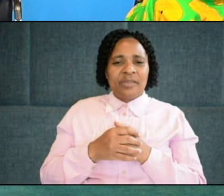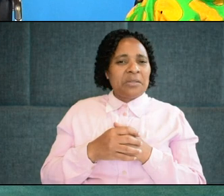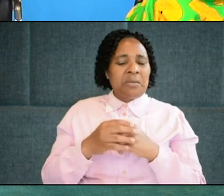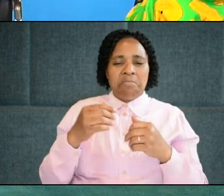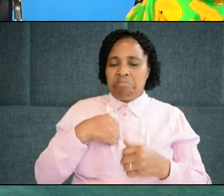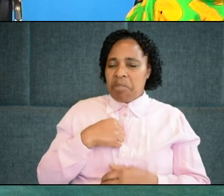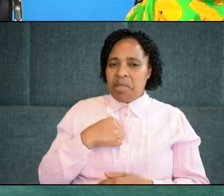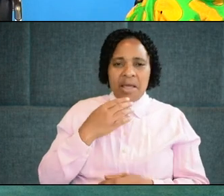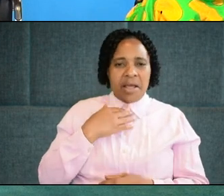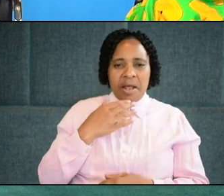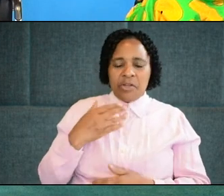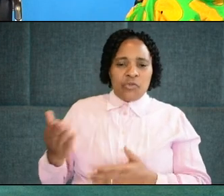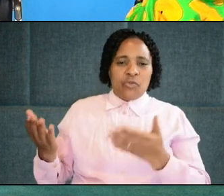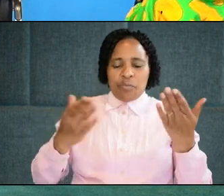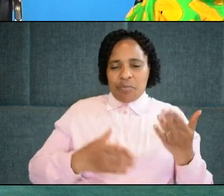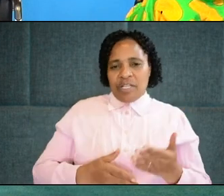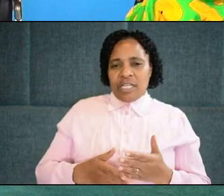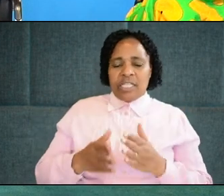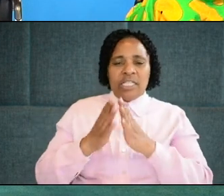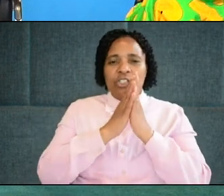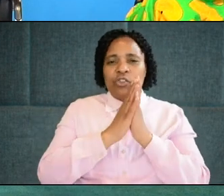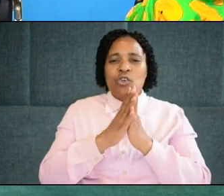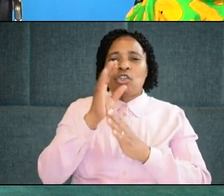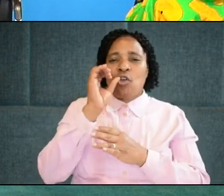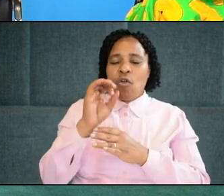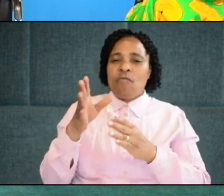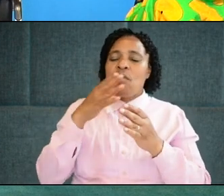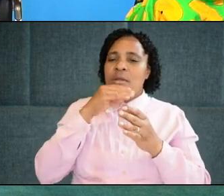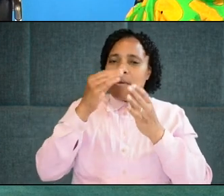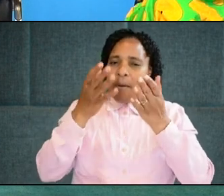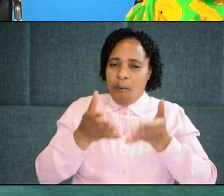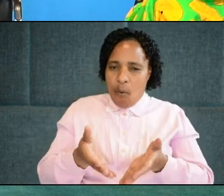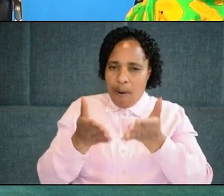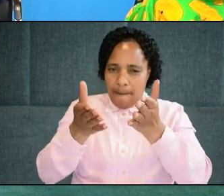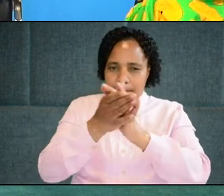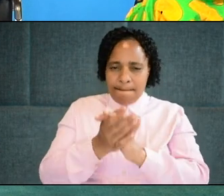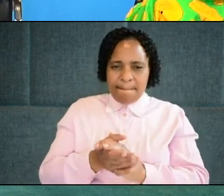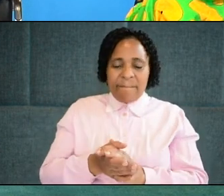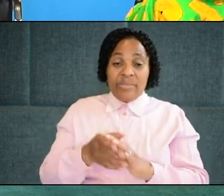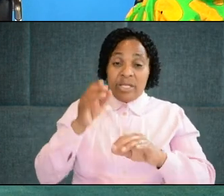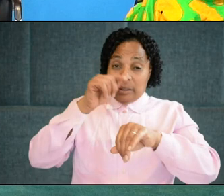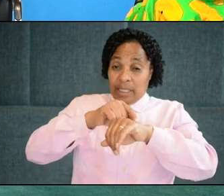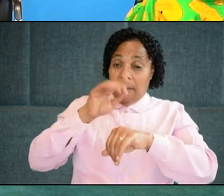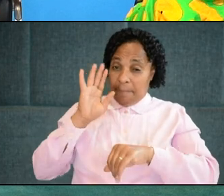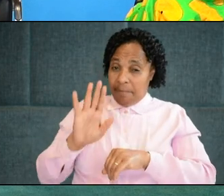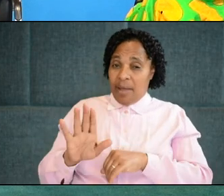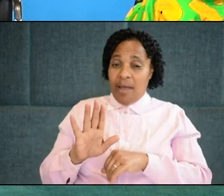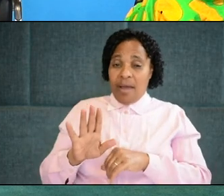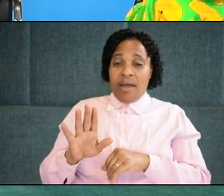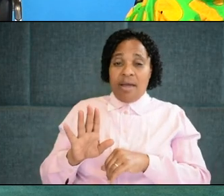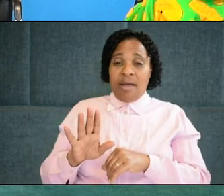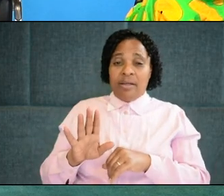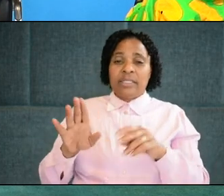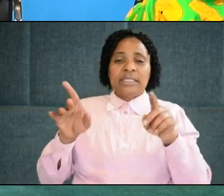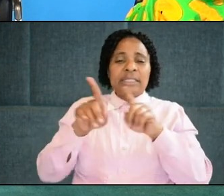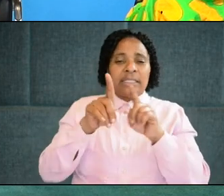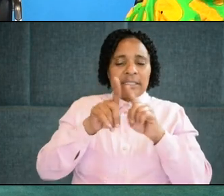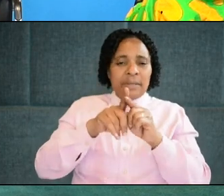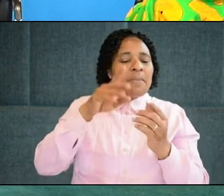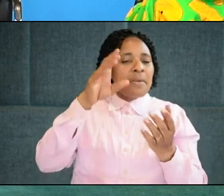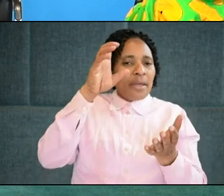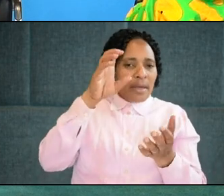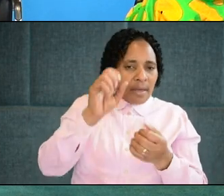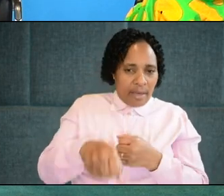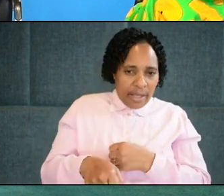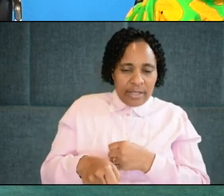I'd like to bring in the story of Noah. In his time, it was like the same case